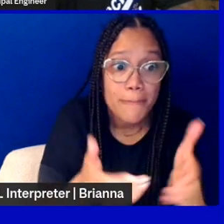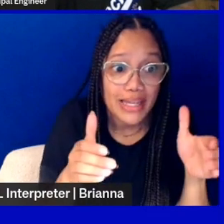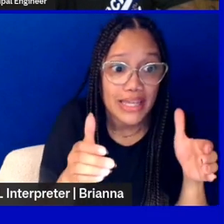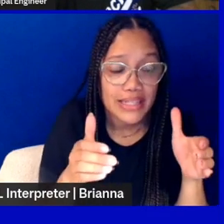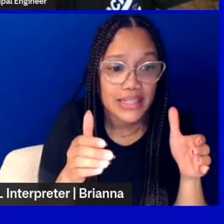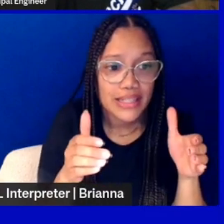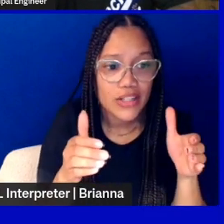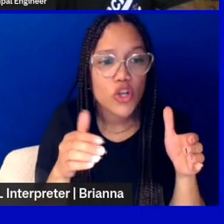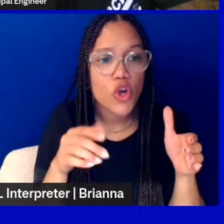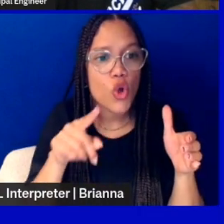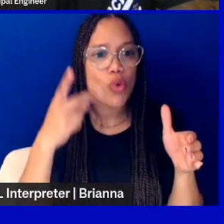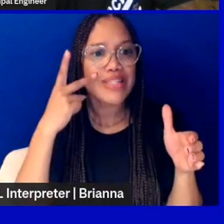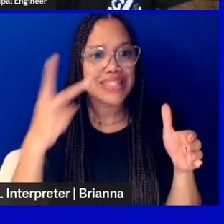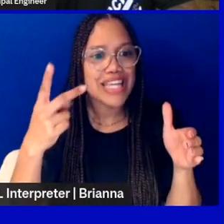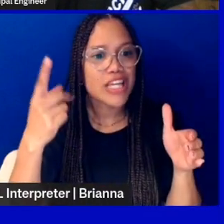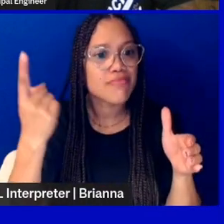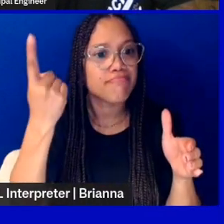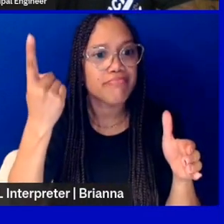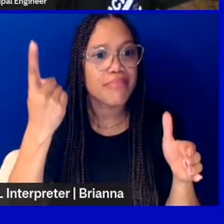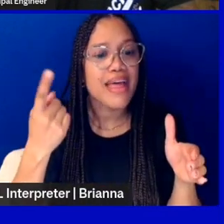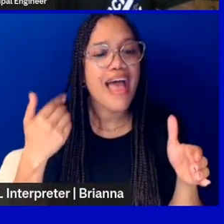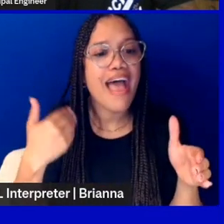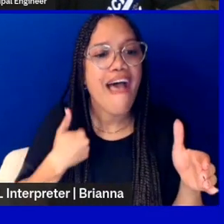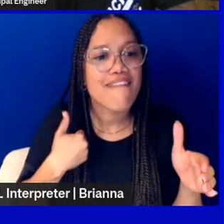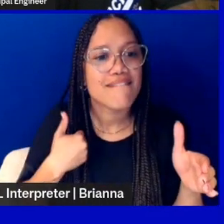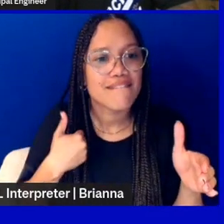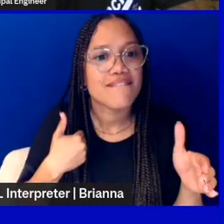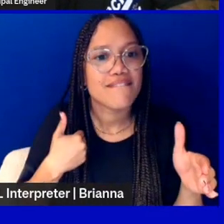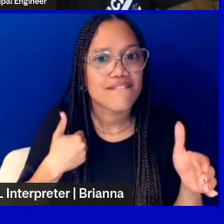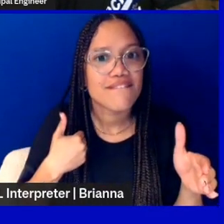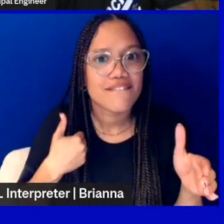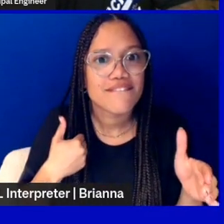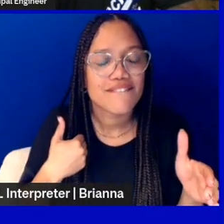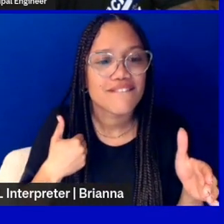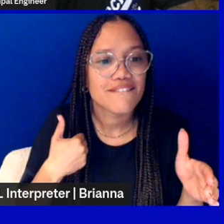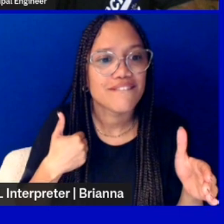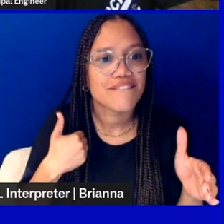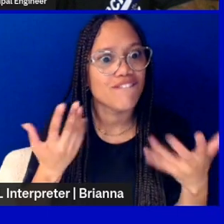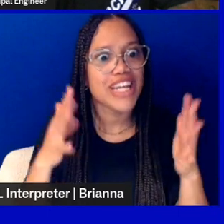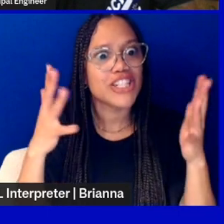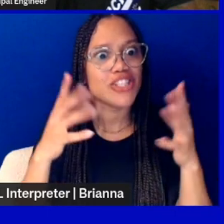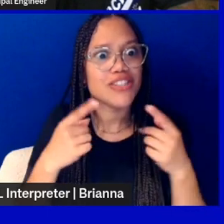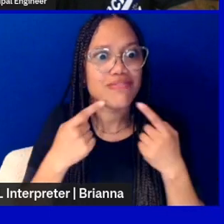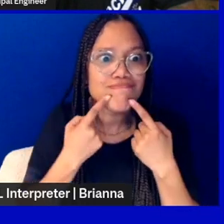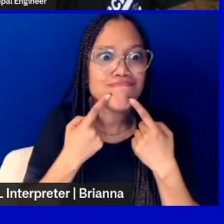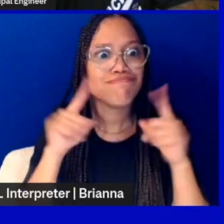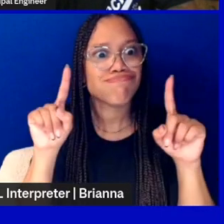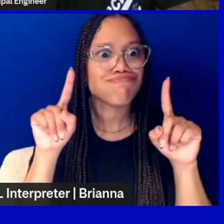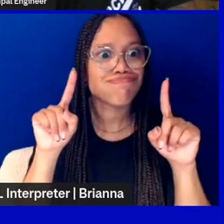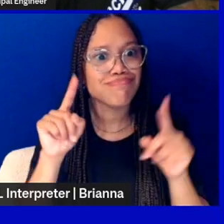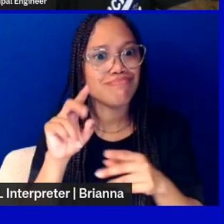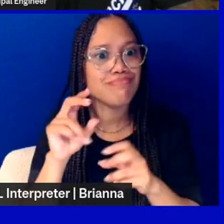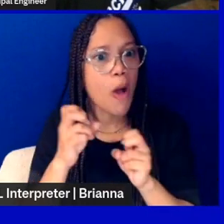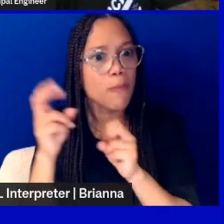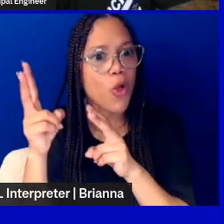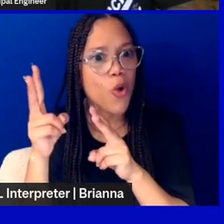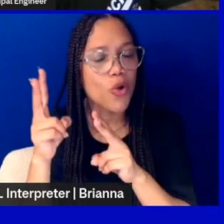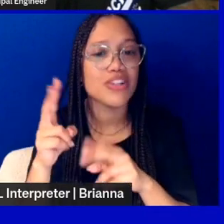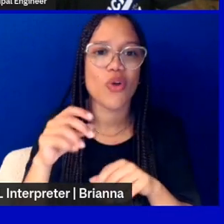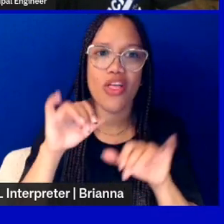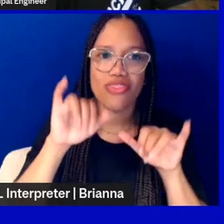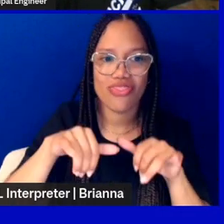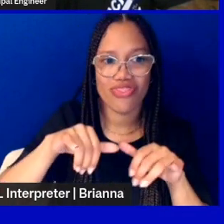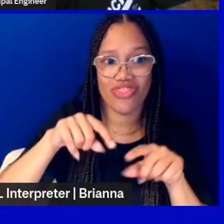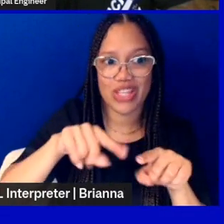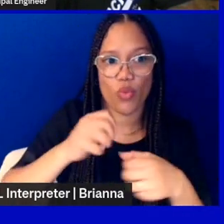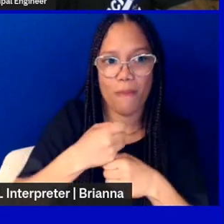you will see an object which got successfully uploaded by application. So this is how it is going to create a temporary credentials. Now, if I